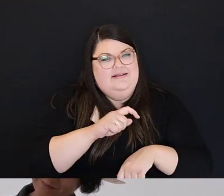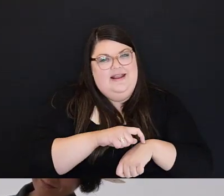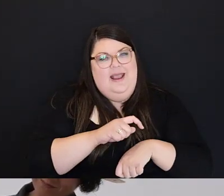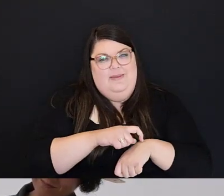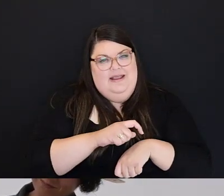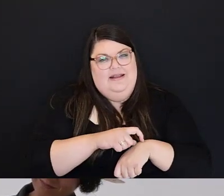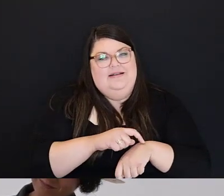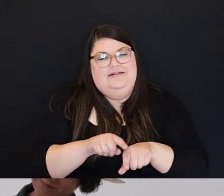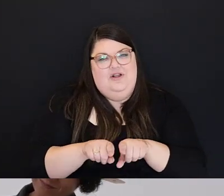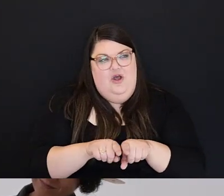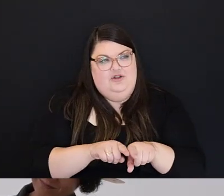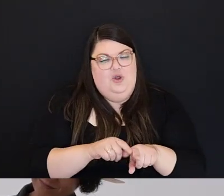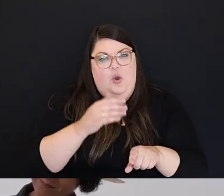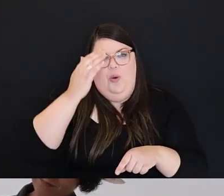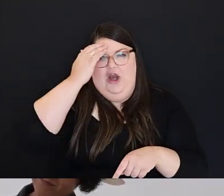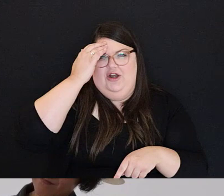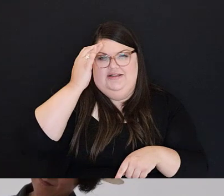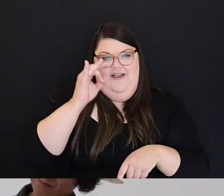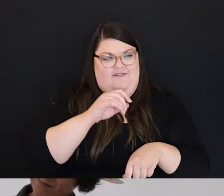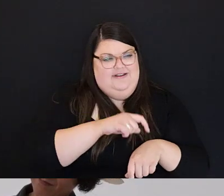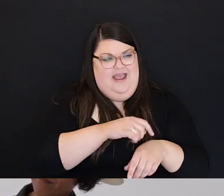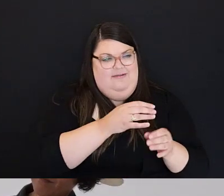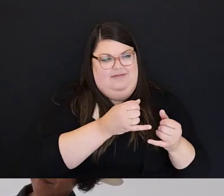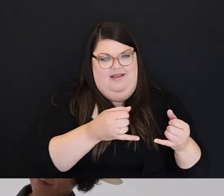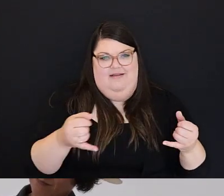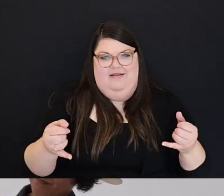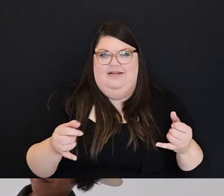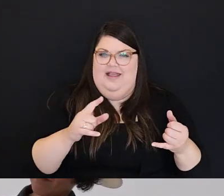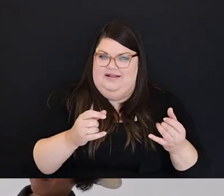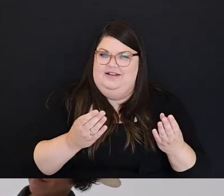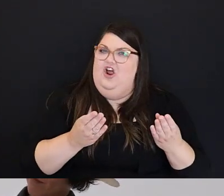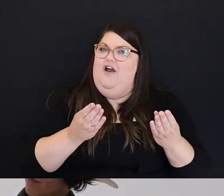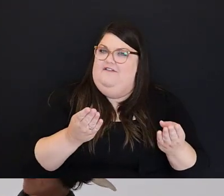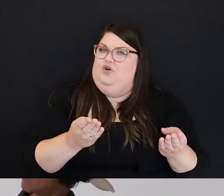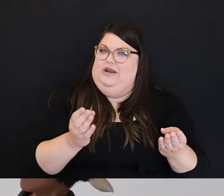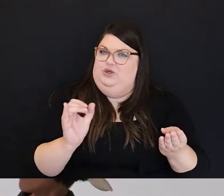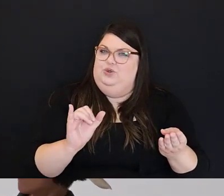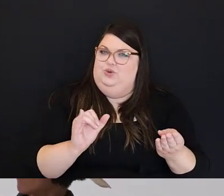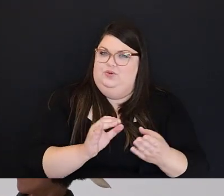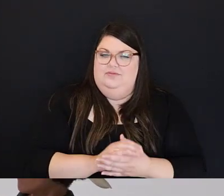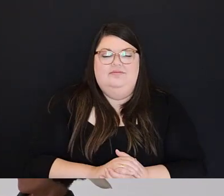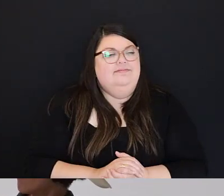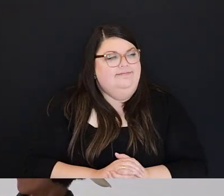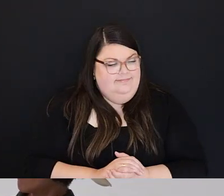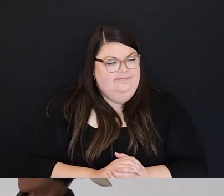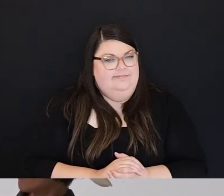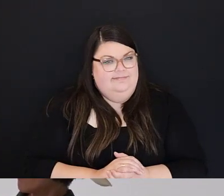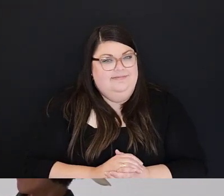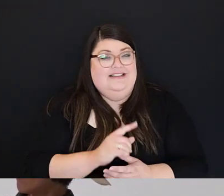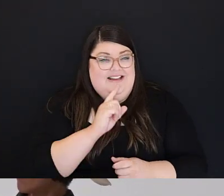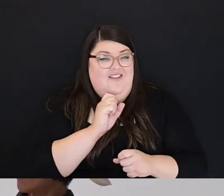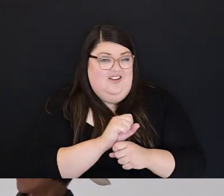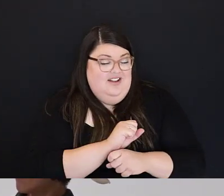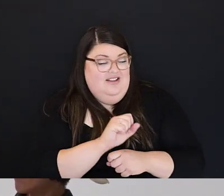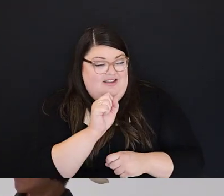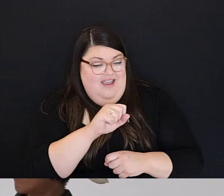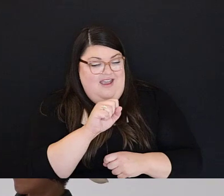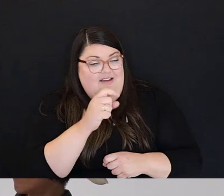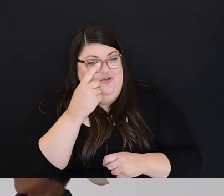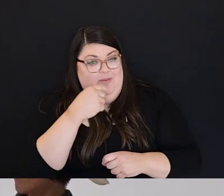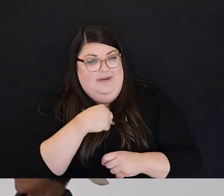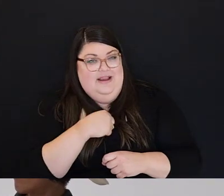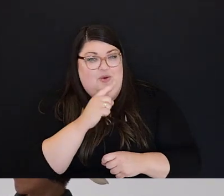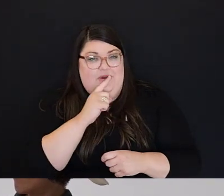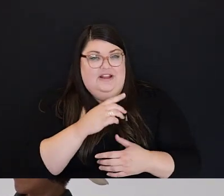is also, you know, an awareness of that timing is also an offering in some ways. Definitely. I mean, for me, I really